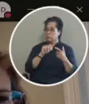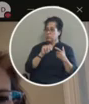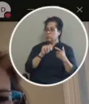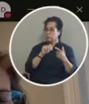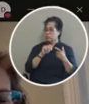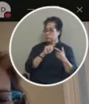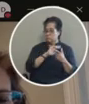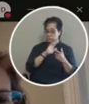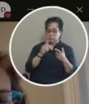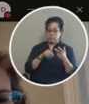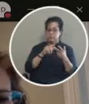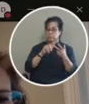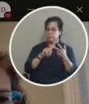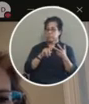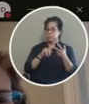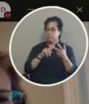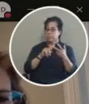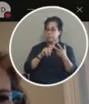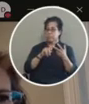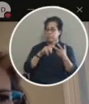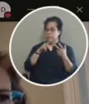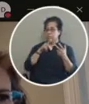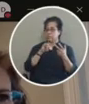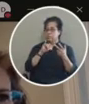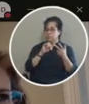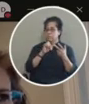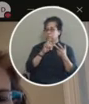How about Mr. Fennell Pierre?